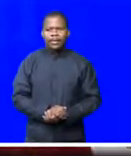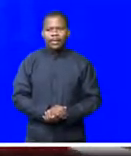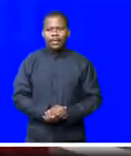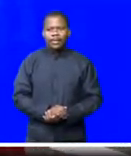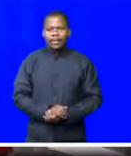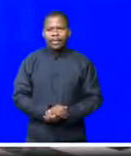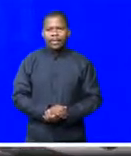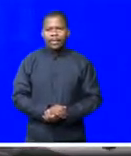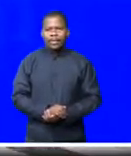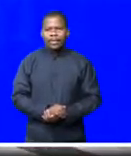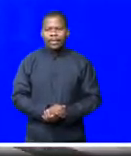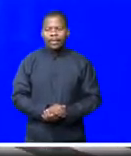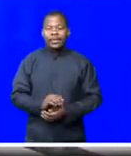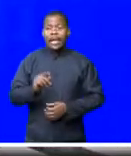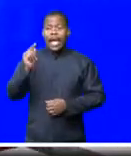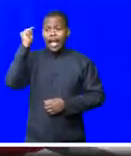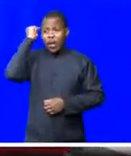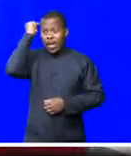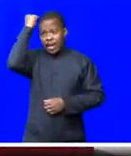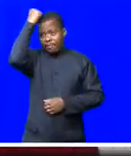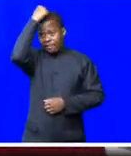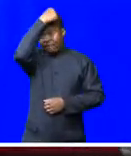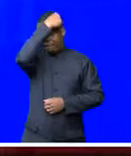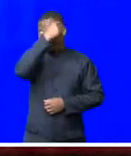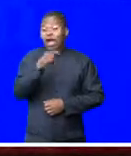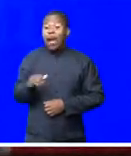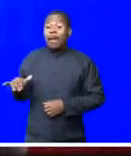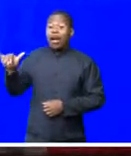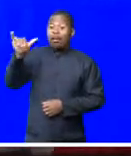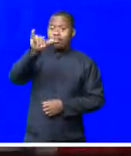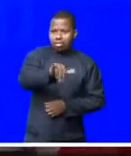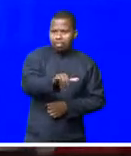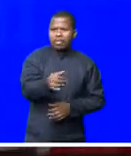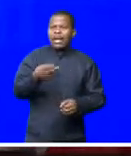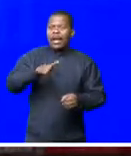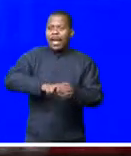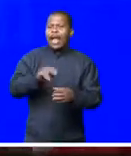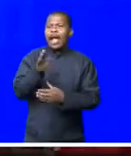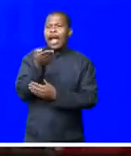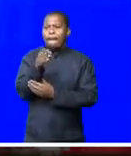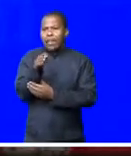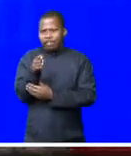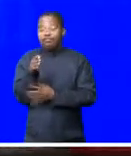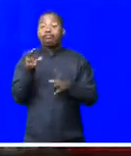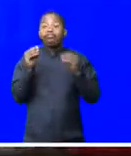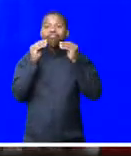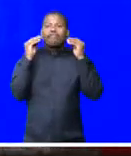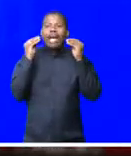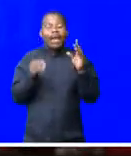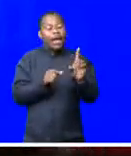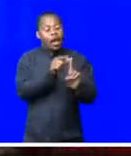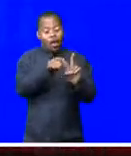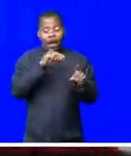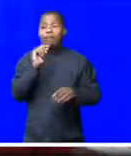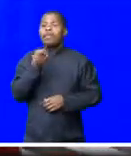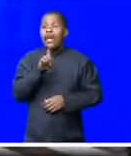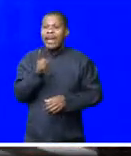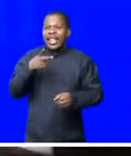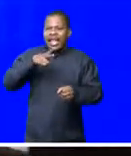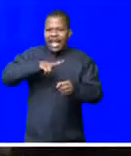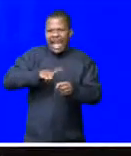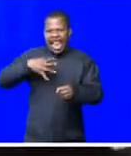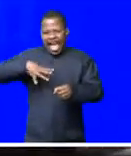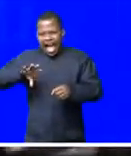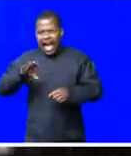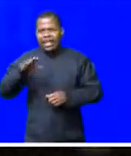Silo semhlaba esikhumbuleni seTindiza semukulwe ngolonxusele livele Eswatini eMozambique Mlondi Dlamini kanye nalabanye